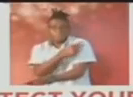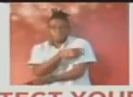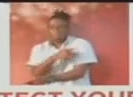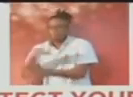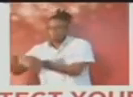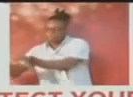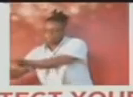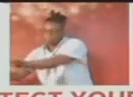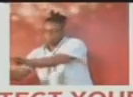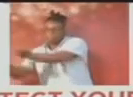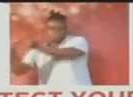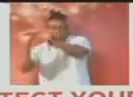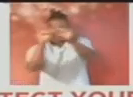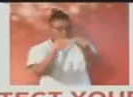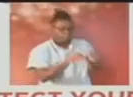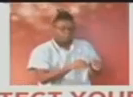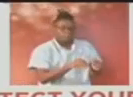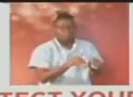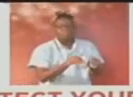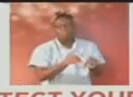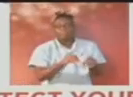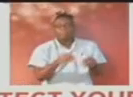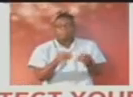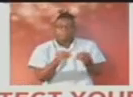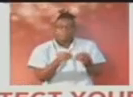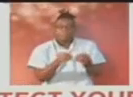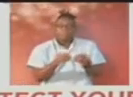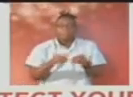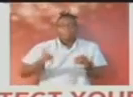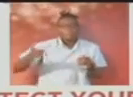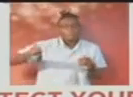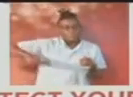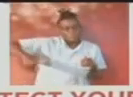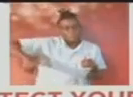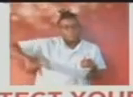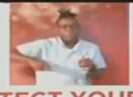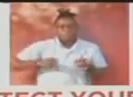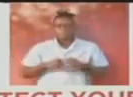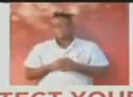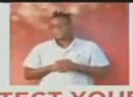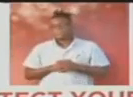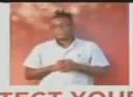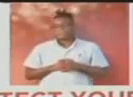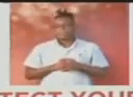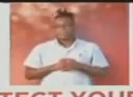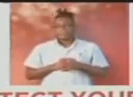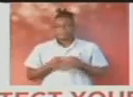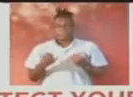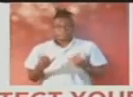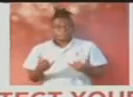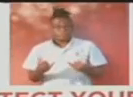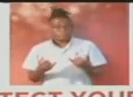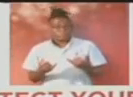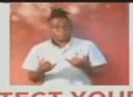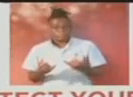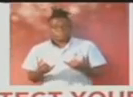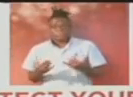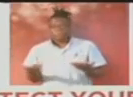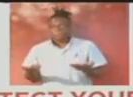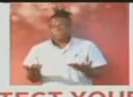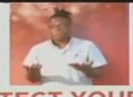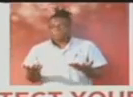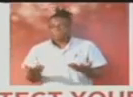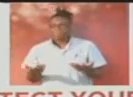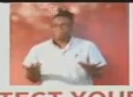for those from Dr. Hamid. And this has brought our overall occupancy down, so that